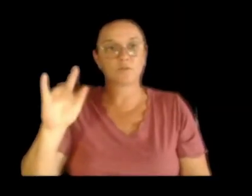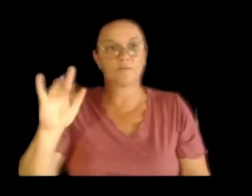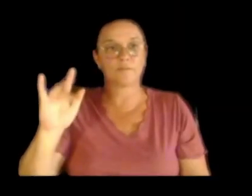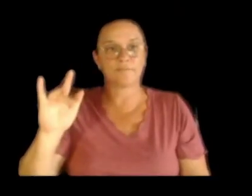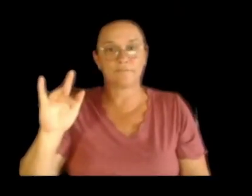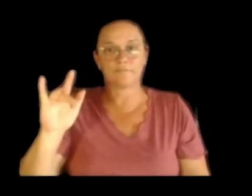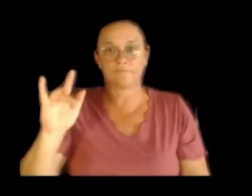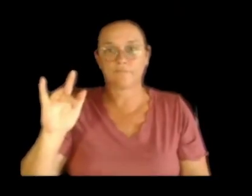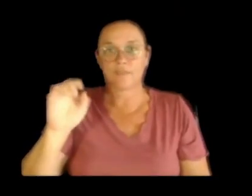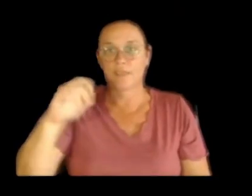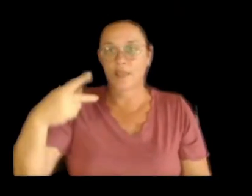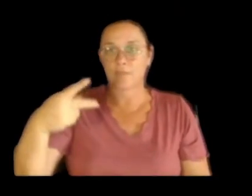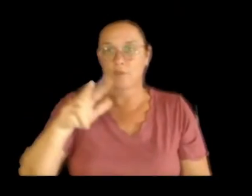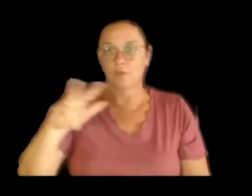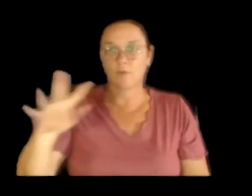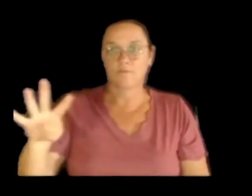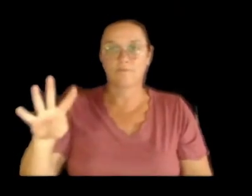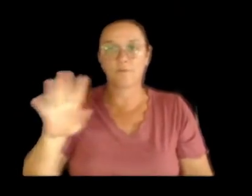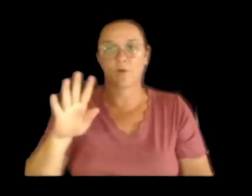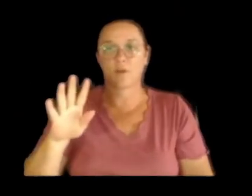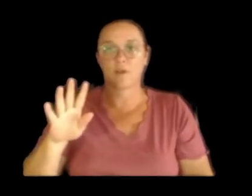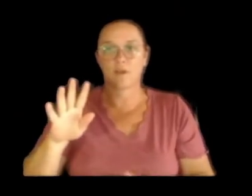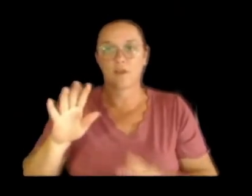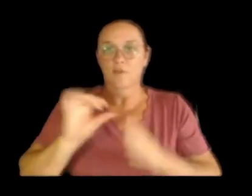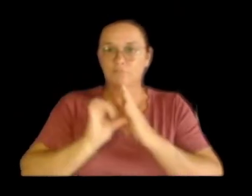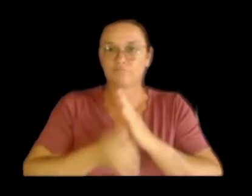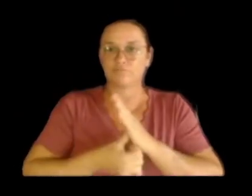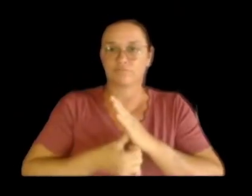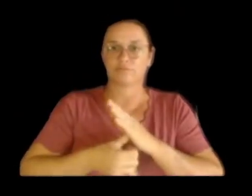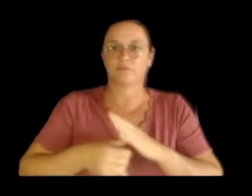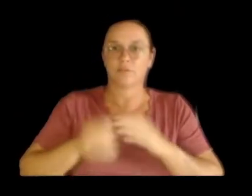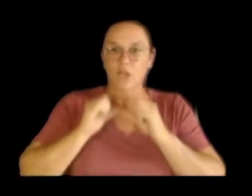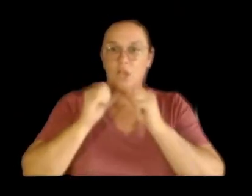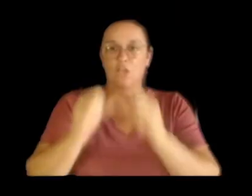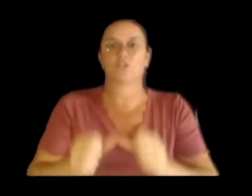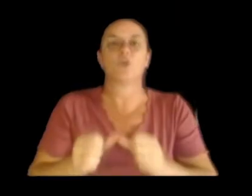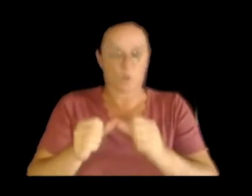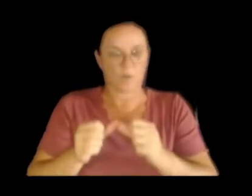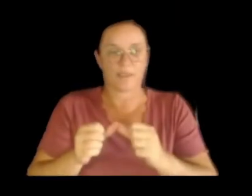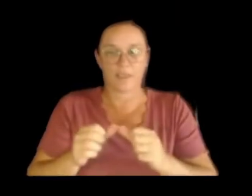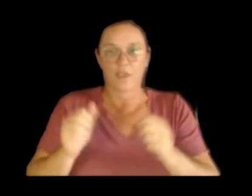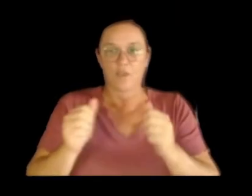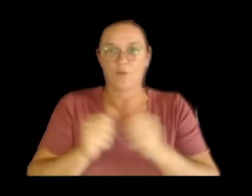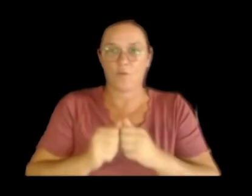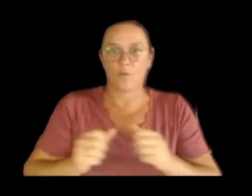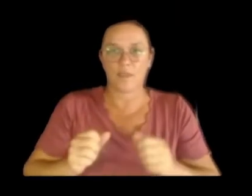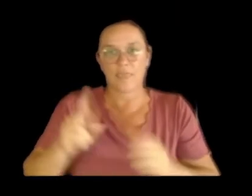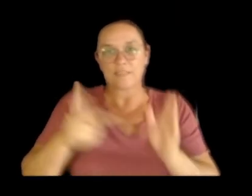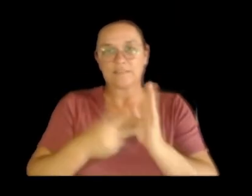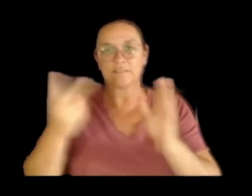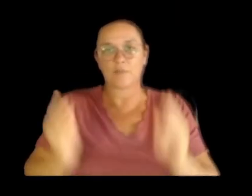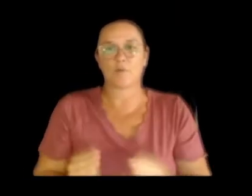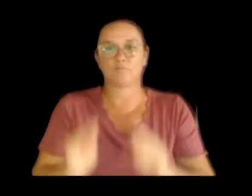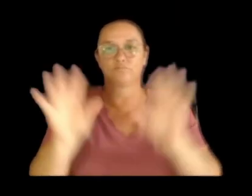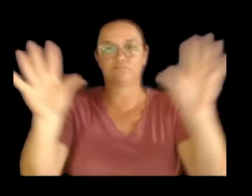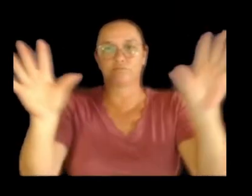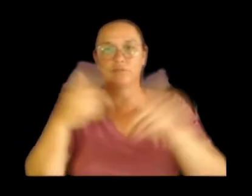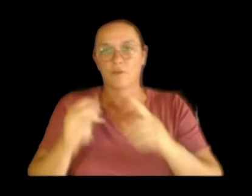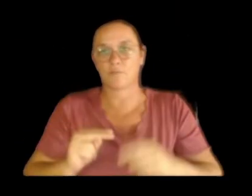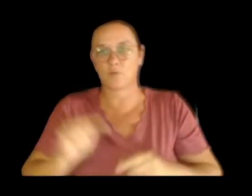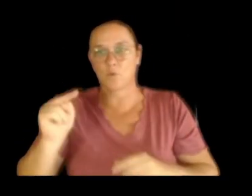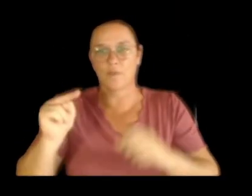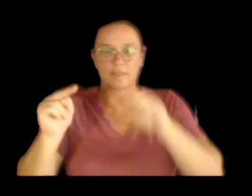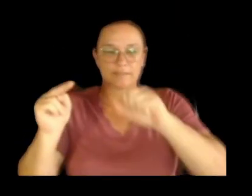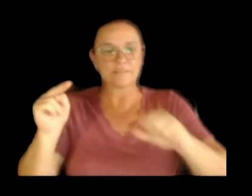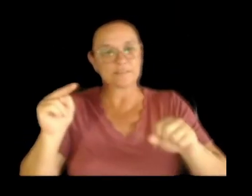Episode 34 became a highlight of Kilauea's ongoing summit eruption with the return of double fountains from both the north and south vents. The